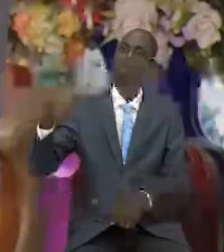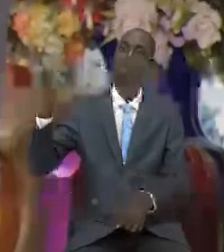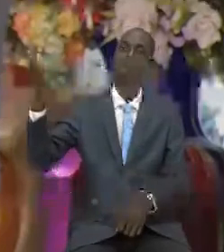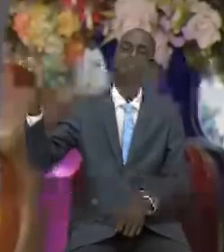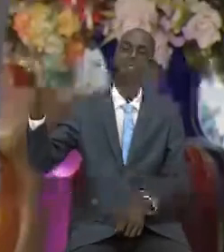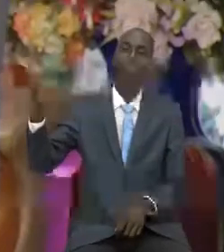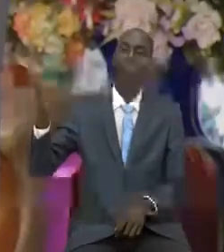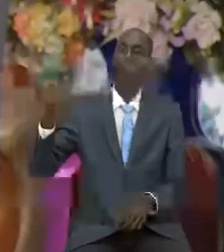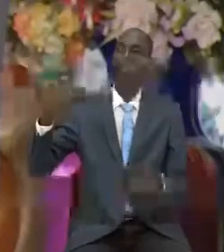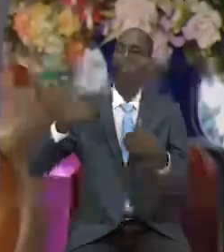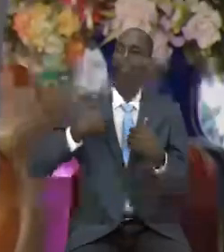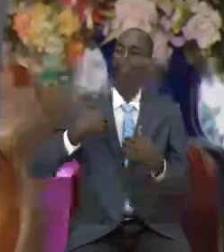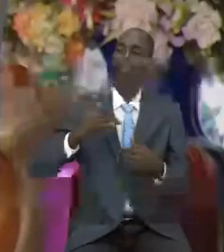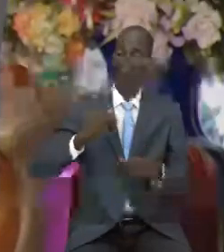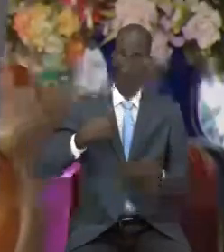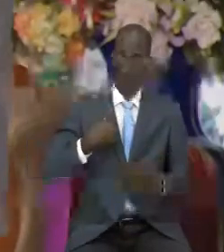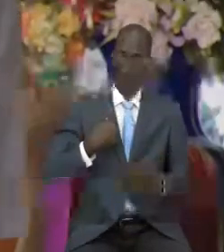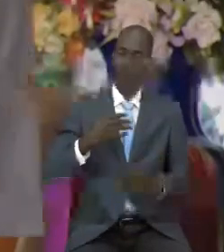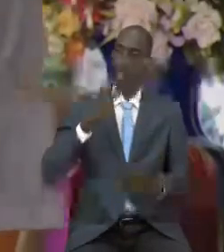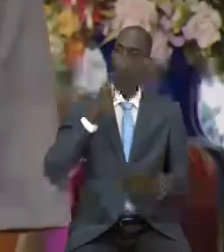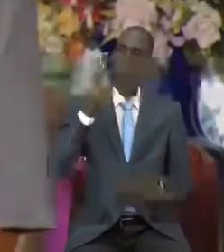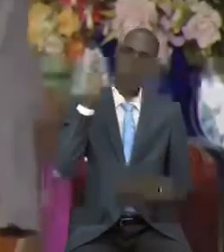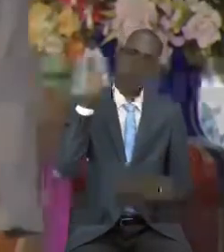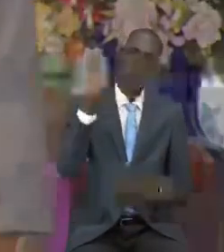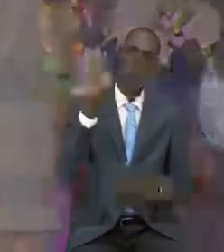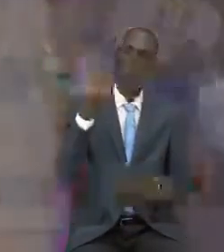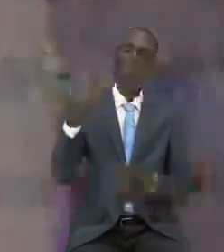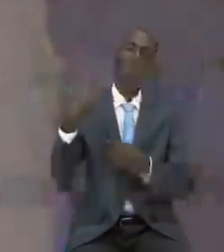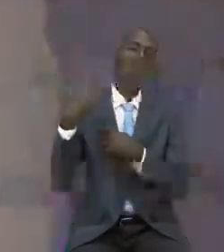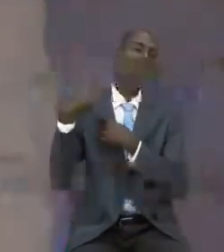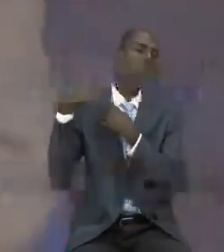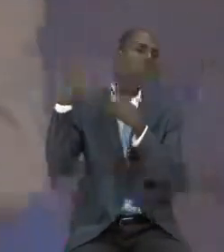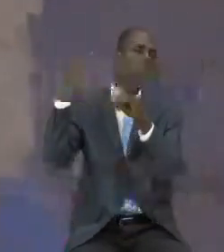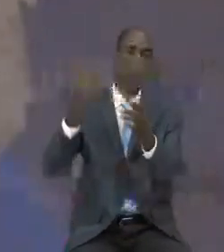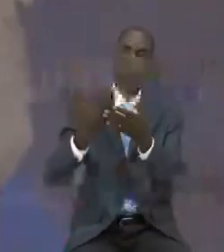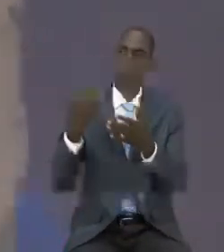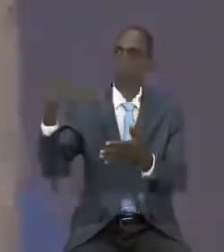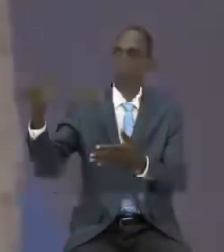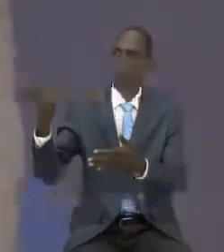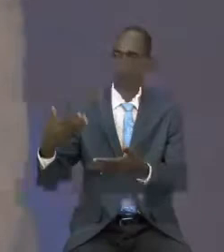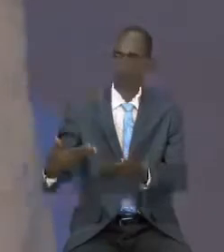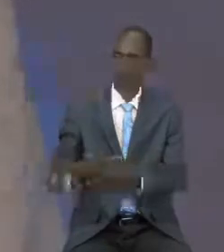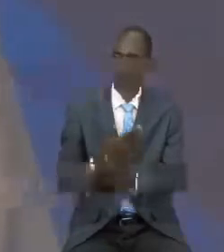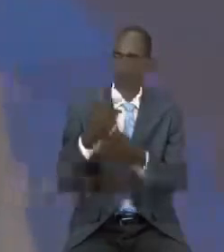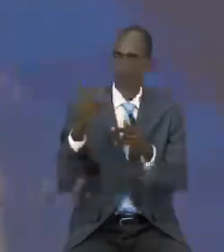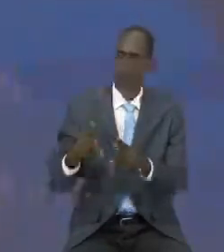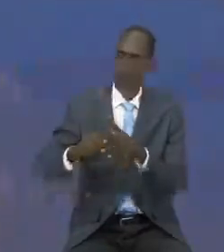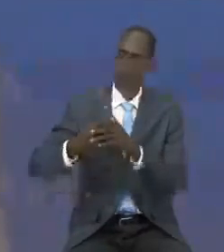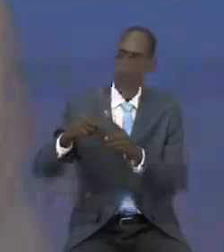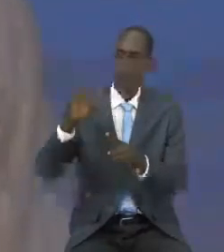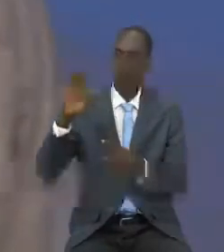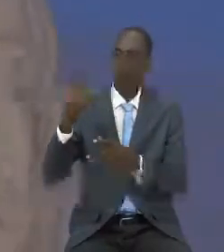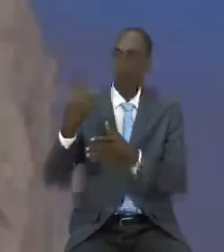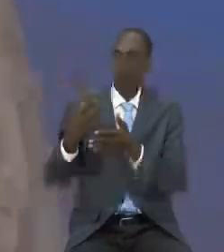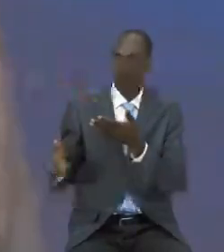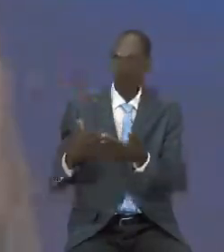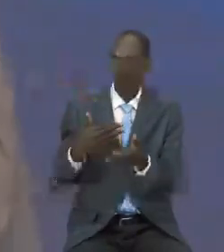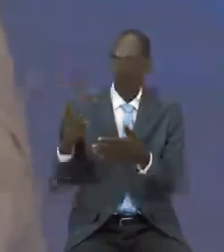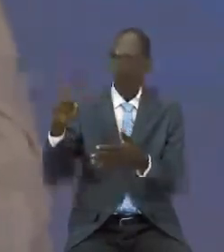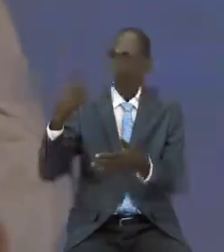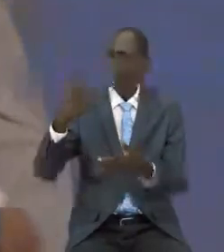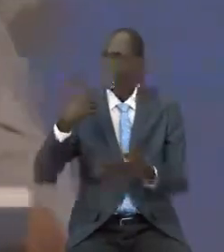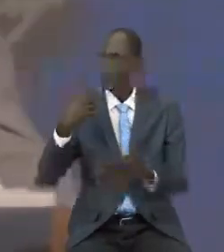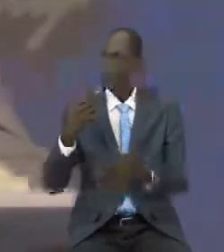been preaching before he was born into this world. And so whatever he's going to say and whatever he's going to